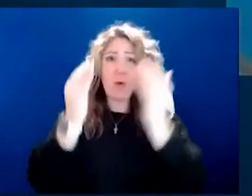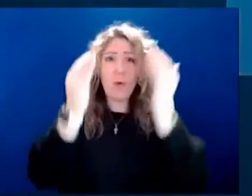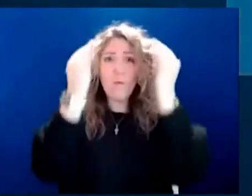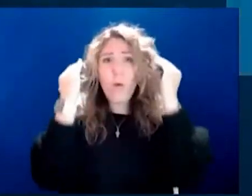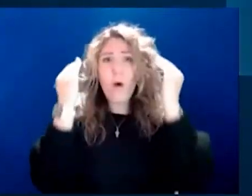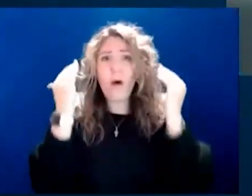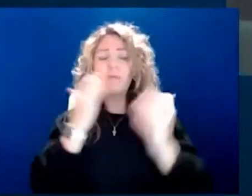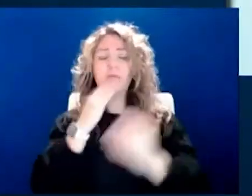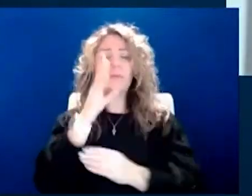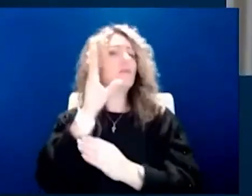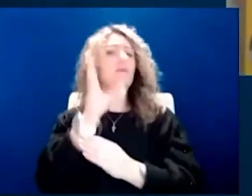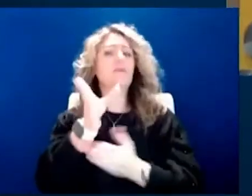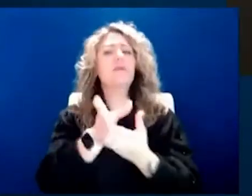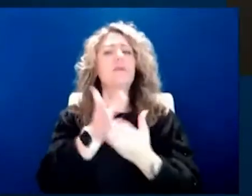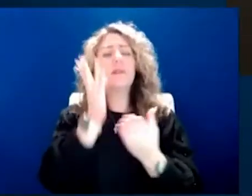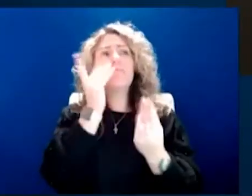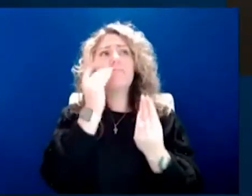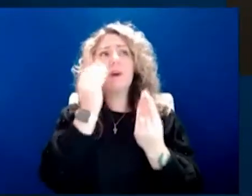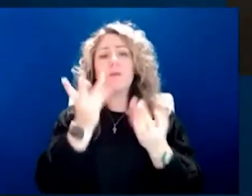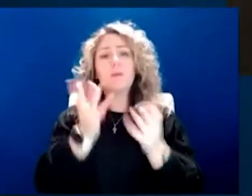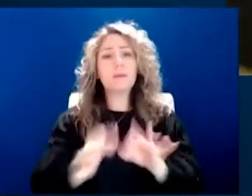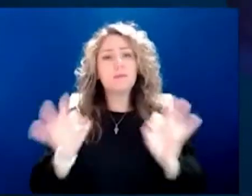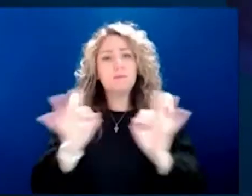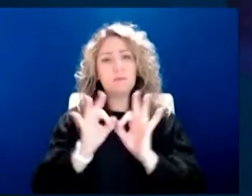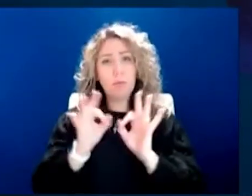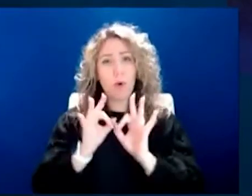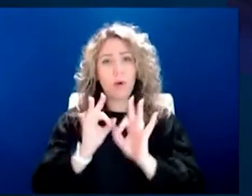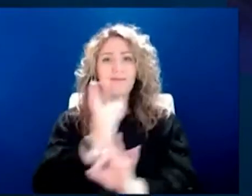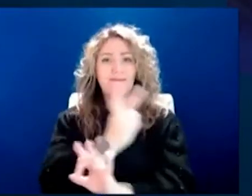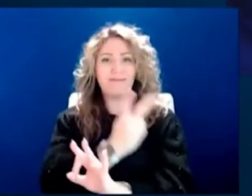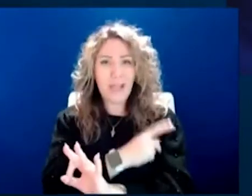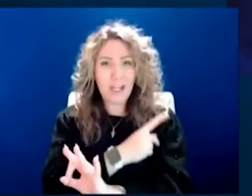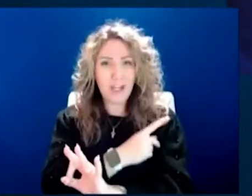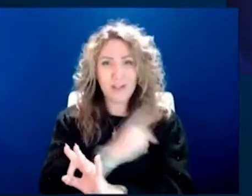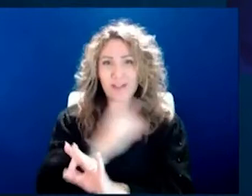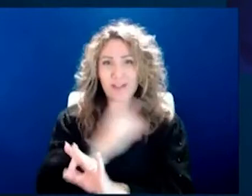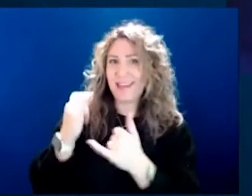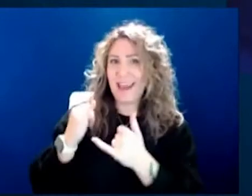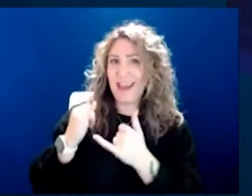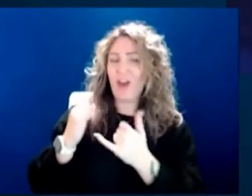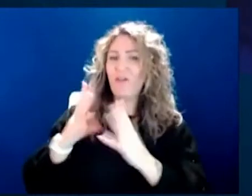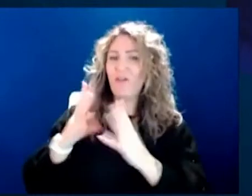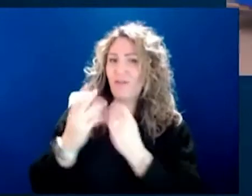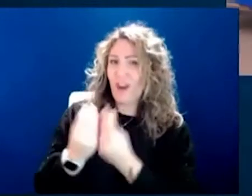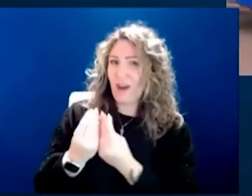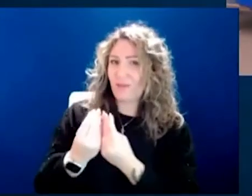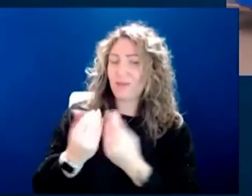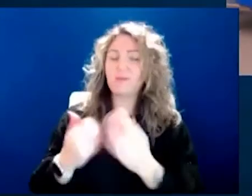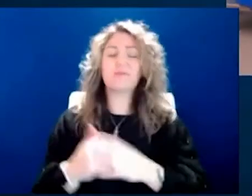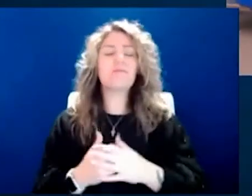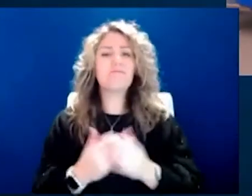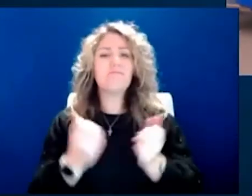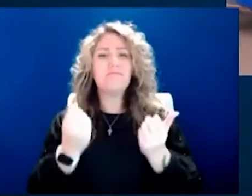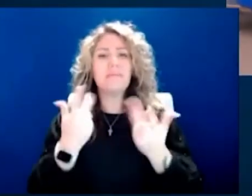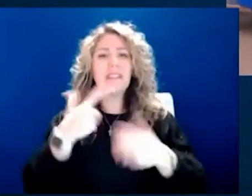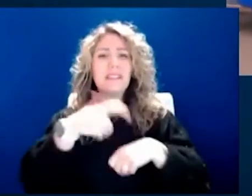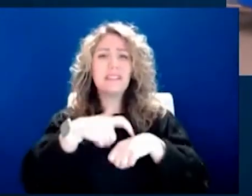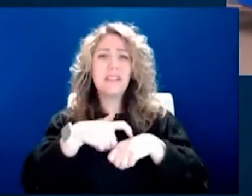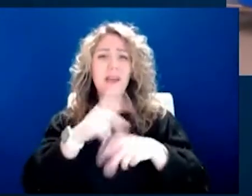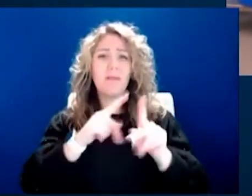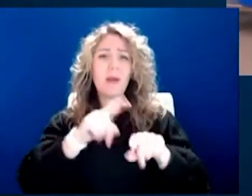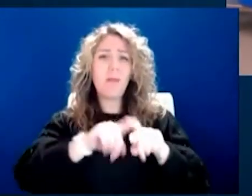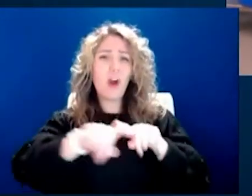what's important, the patient, and now their family. And a lot of times they call down here and I just let people vent. They talk about